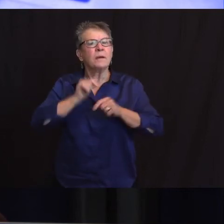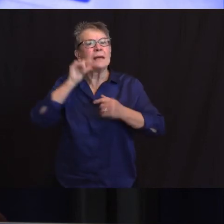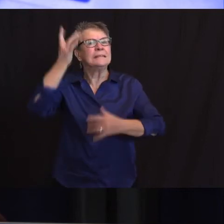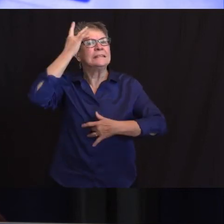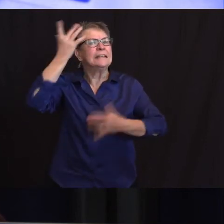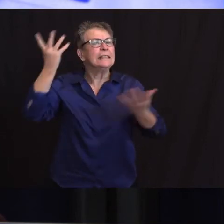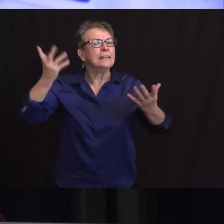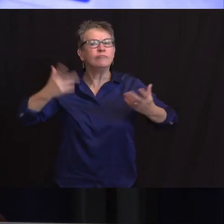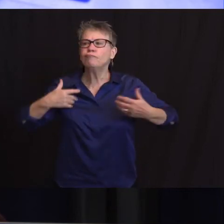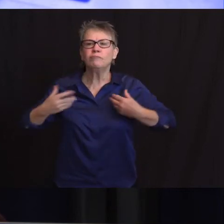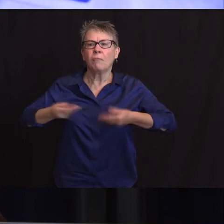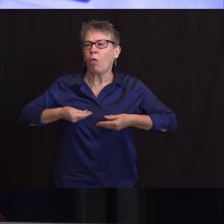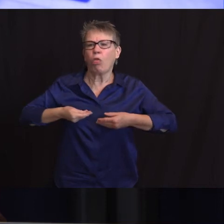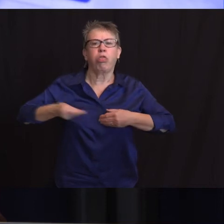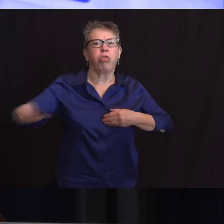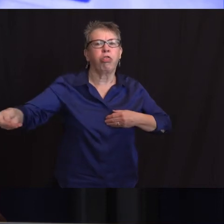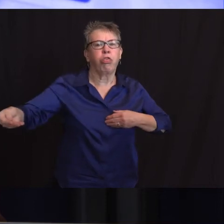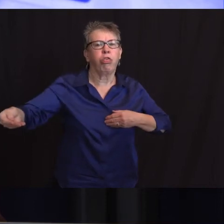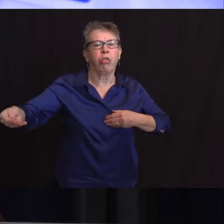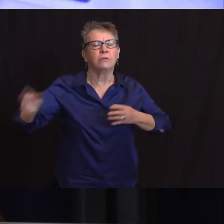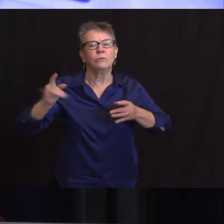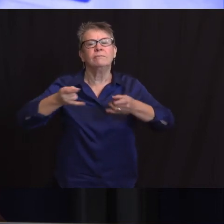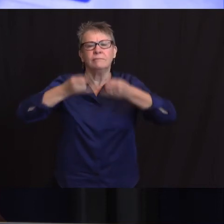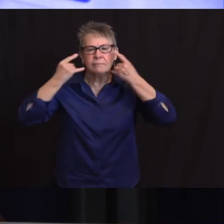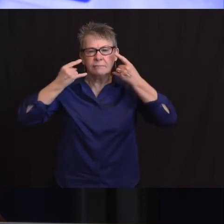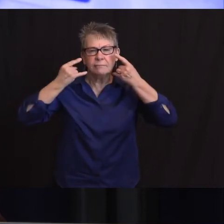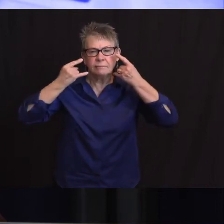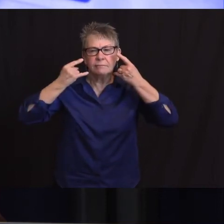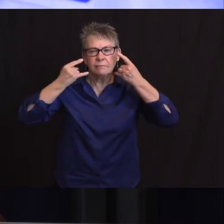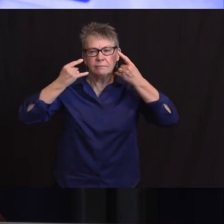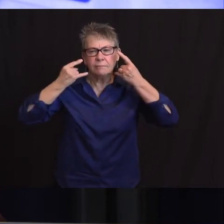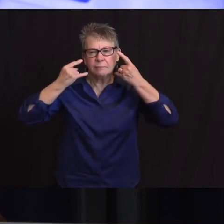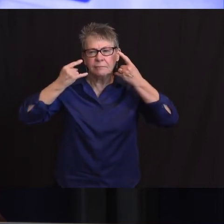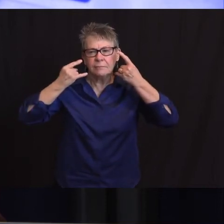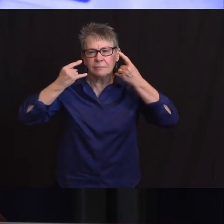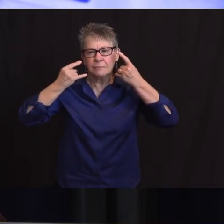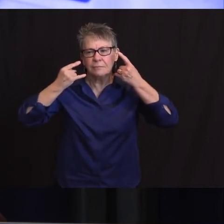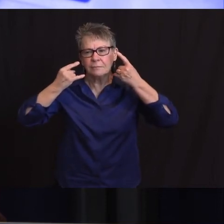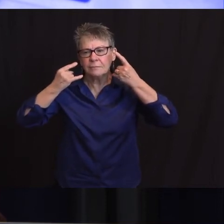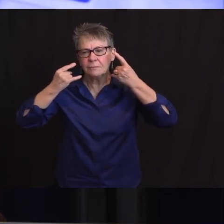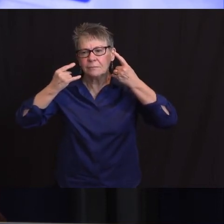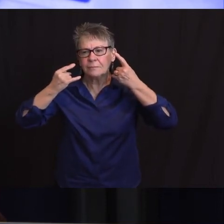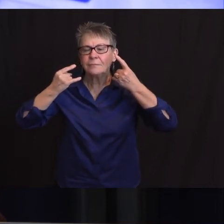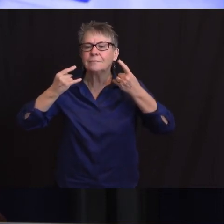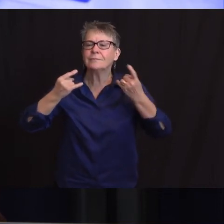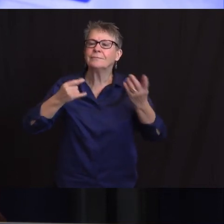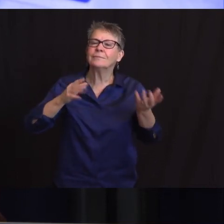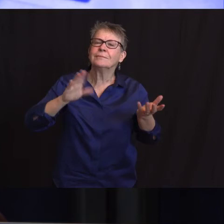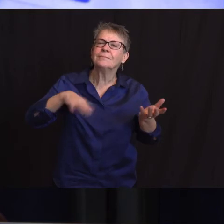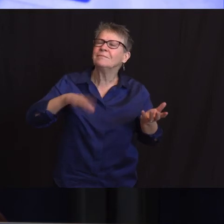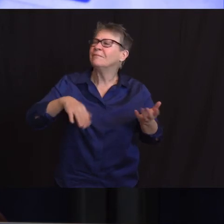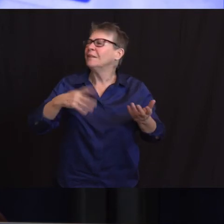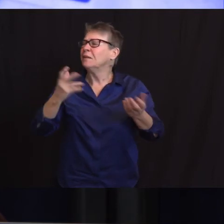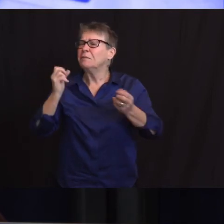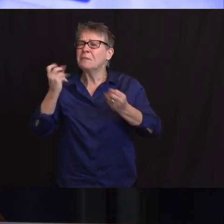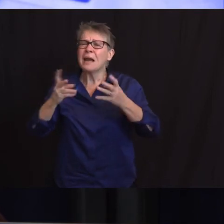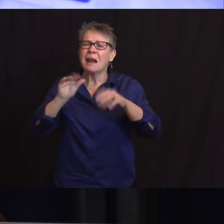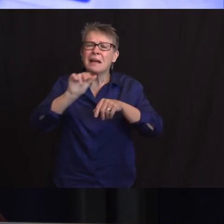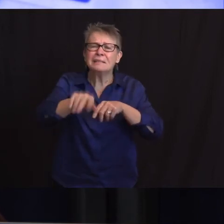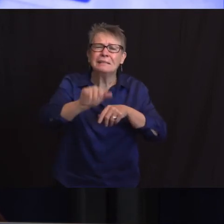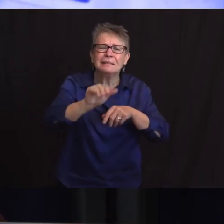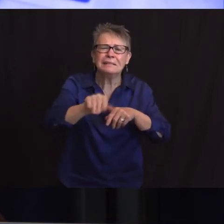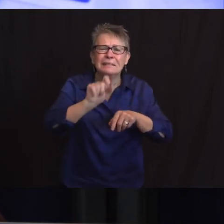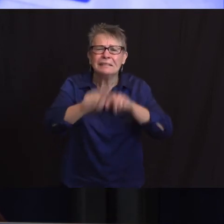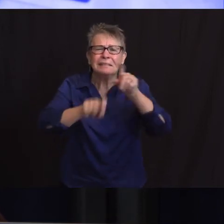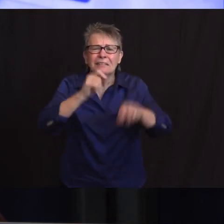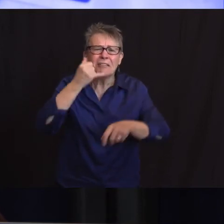When will there be more visitation at long-term care facilities? We recognize that physical separation from family